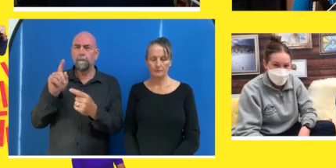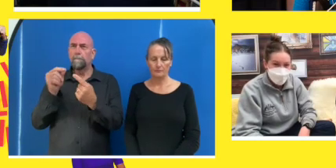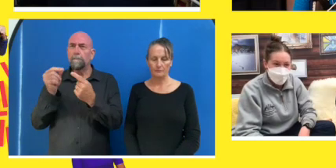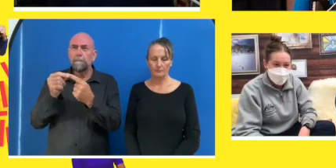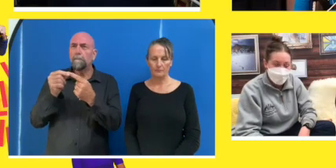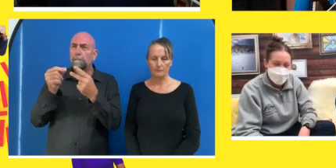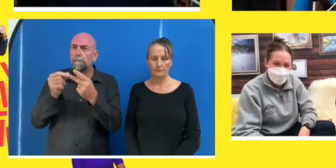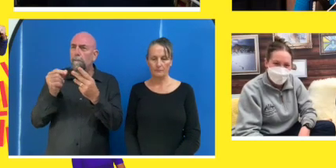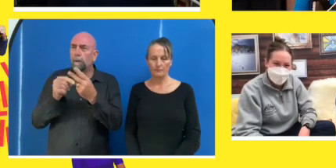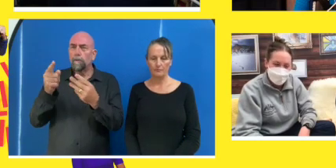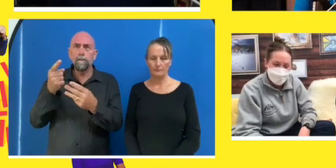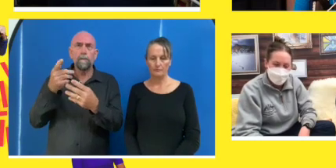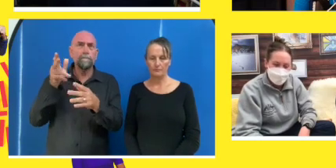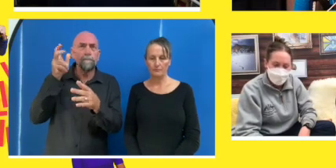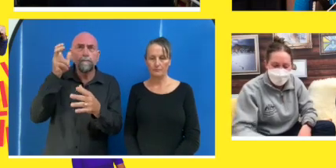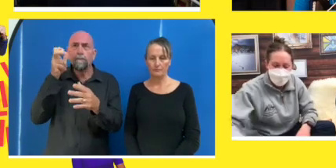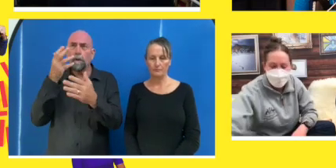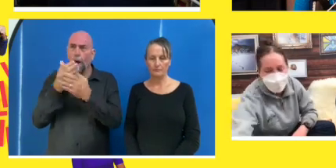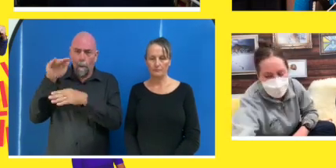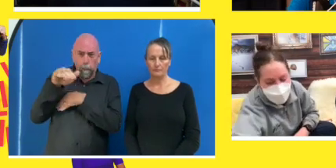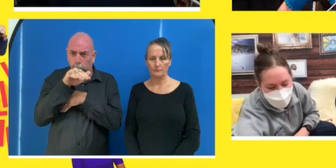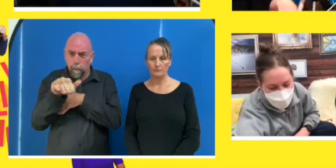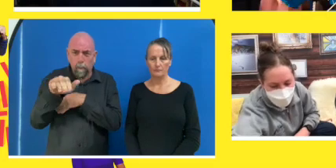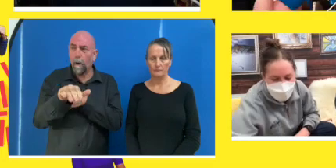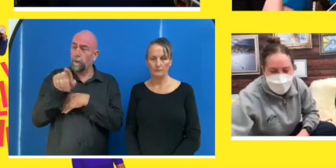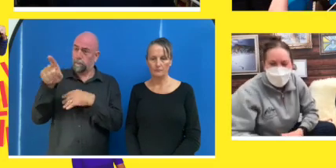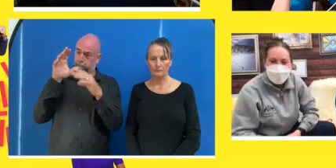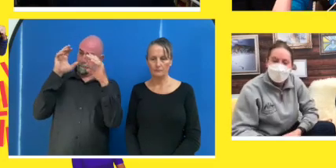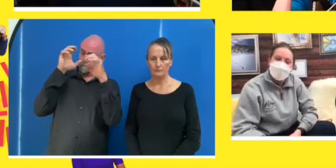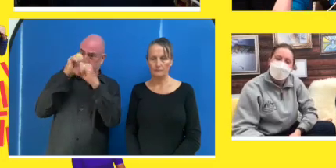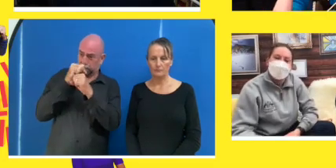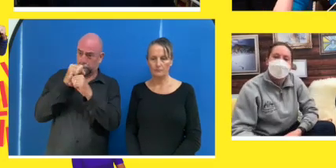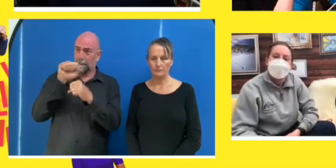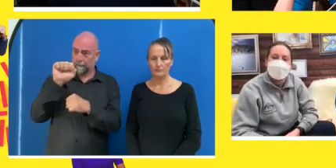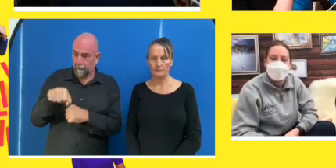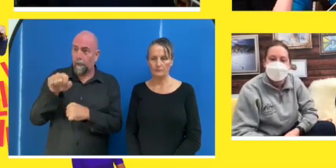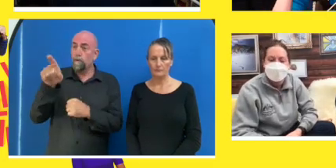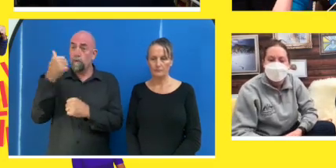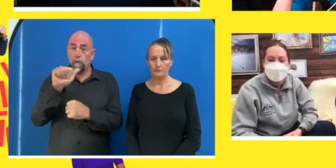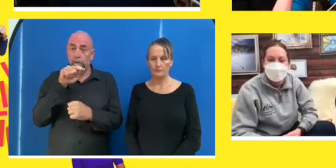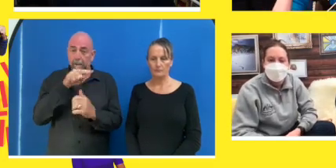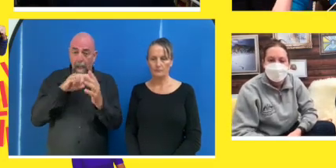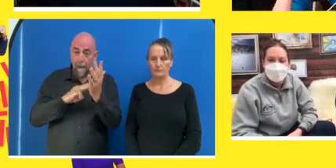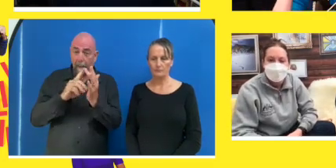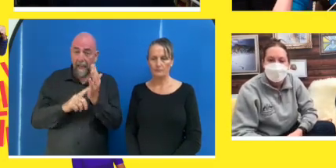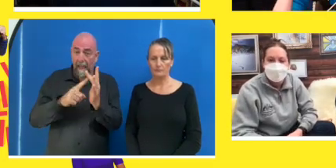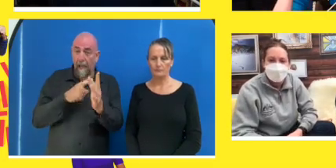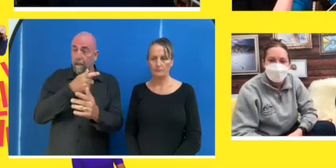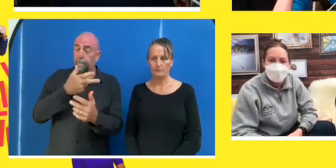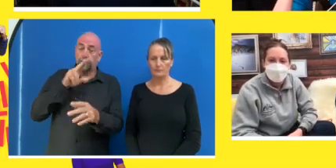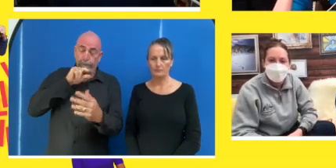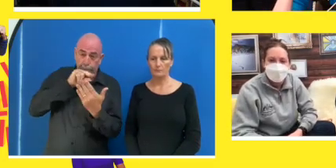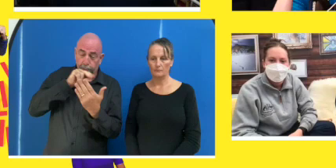job. What do you mean it's a big job? What sort of keys or what sort of things are you looking out for when you're